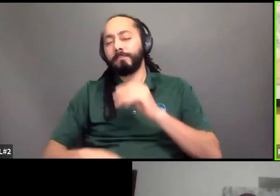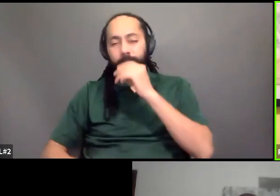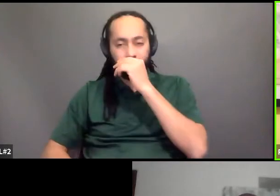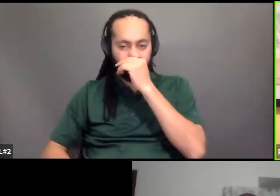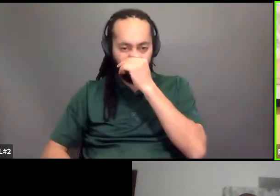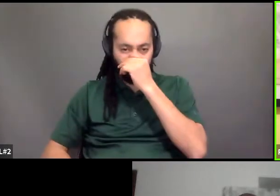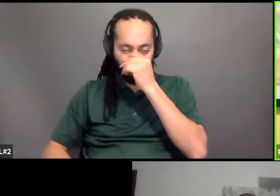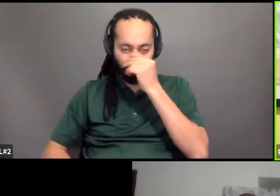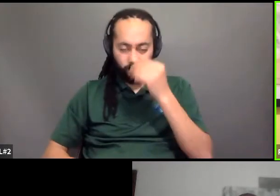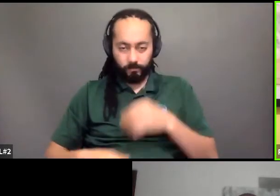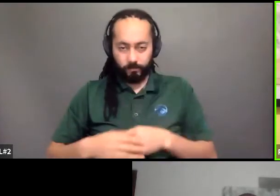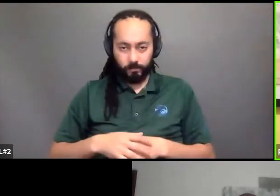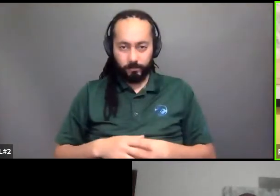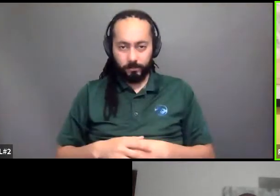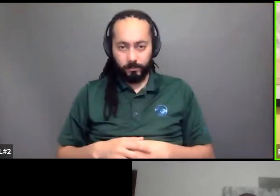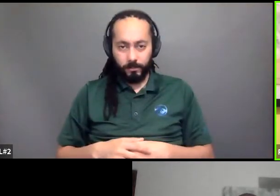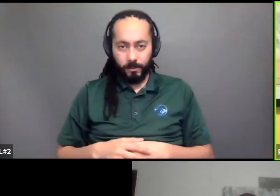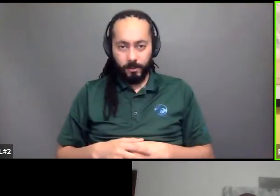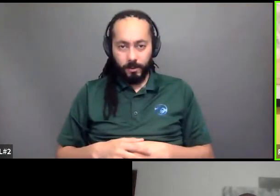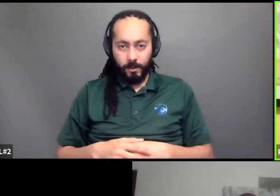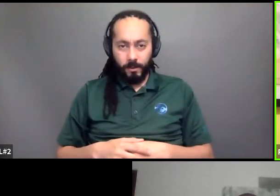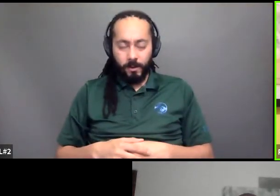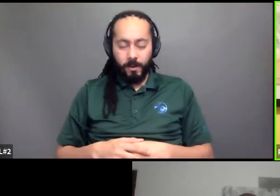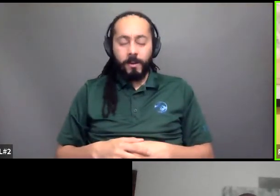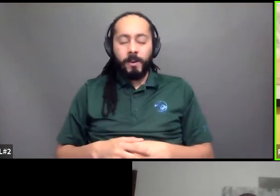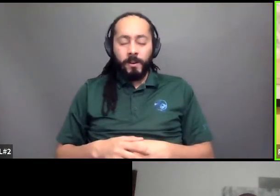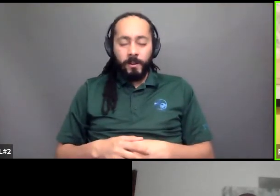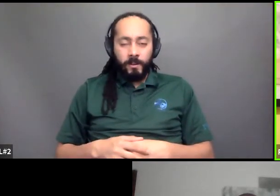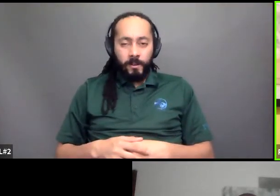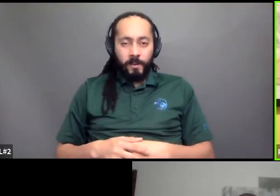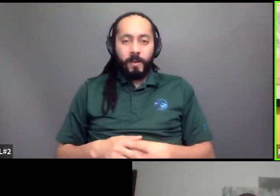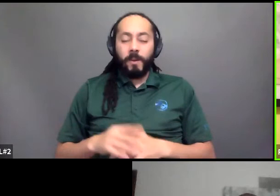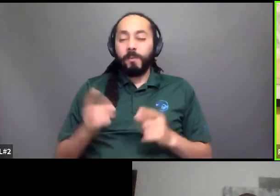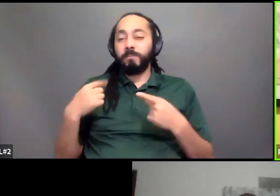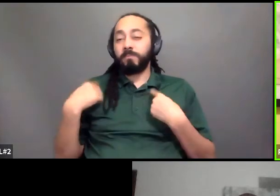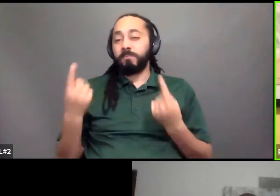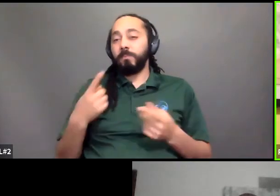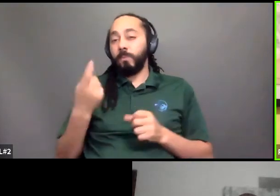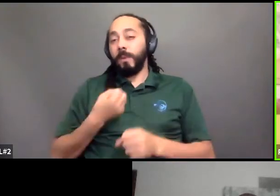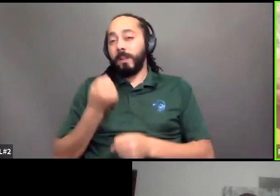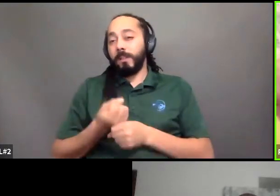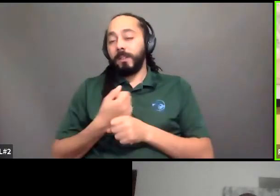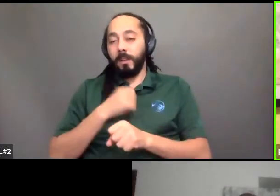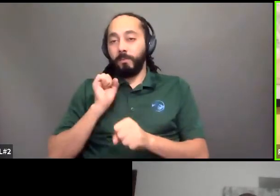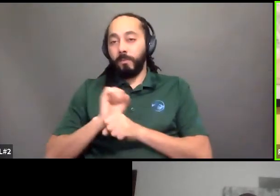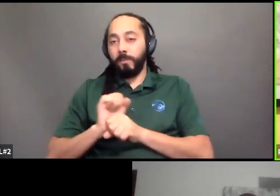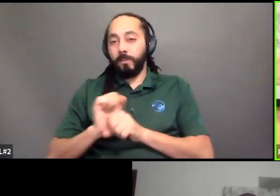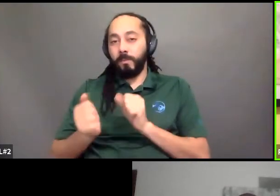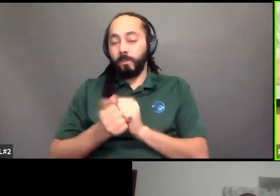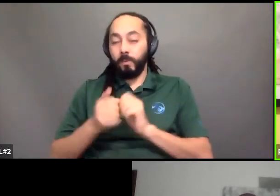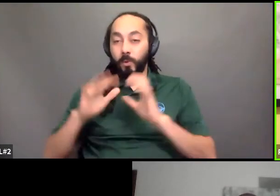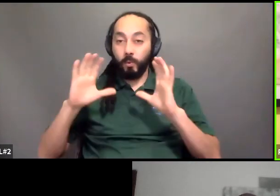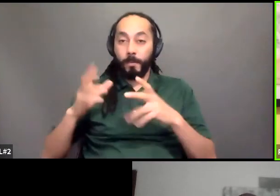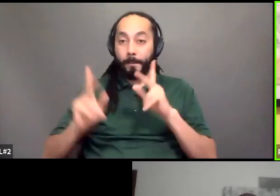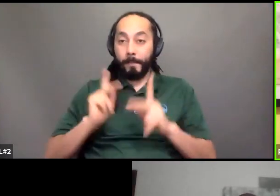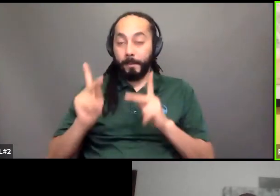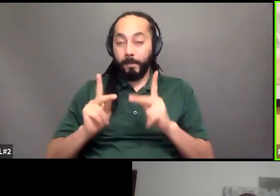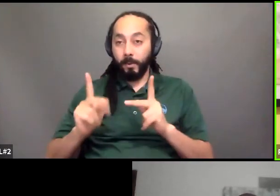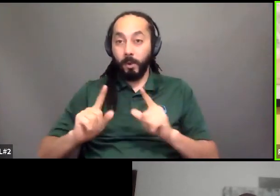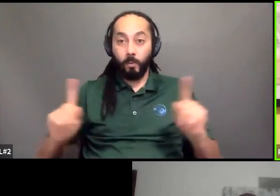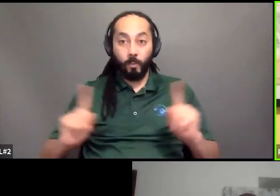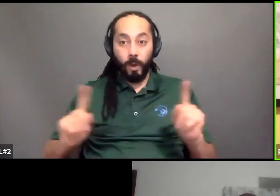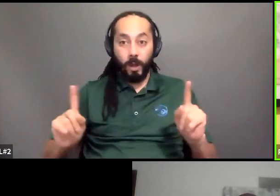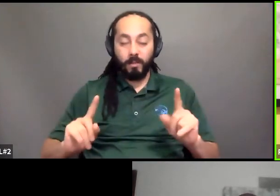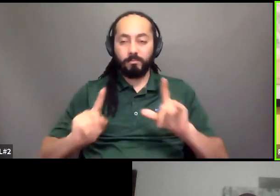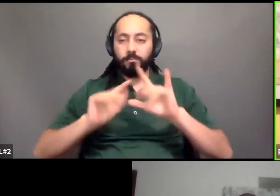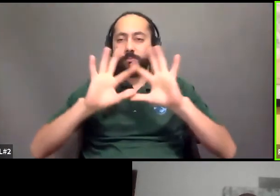I've been working for about a year now with a group of people who are based all around the world,